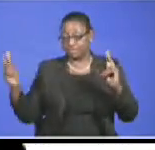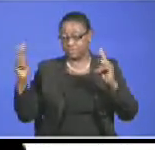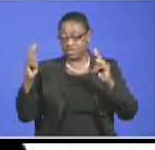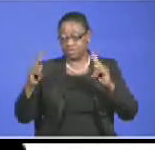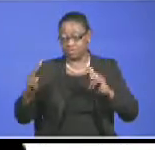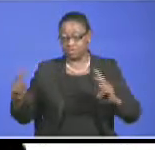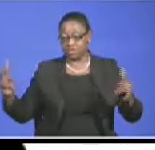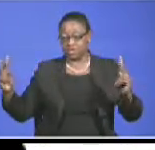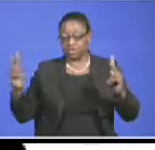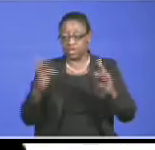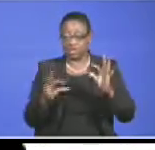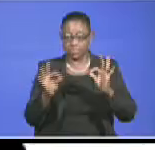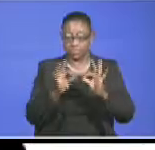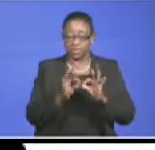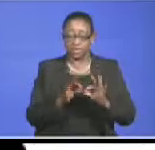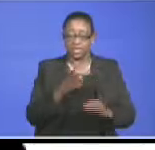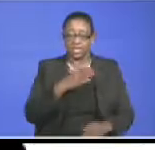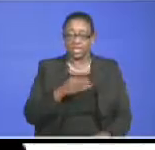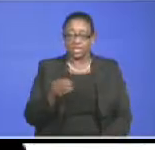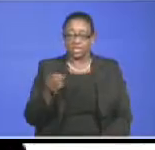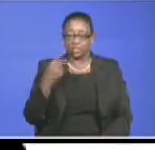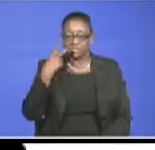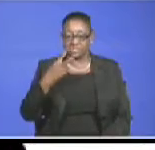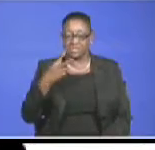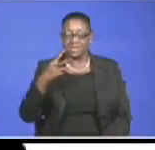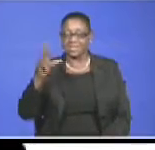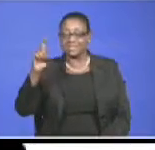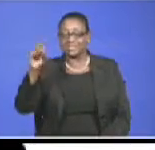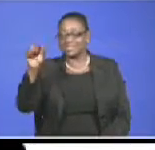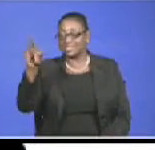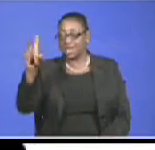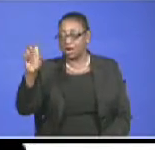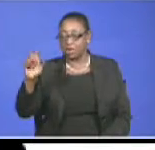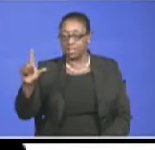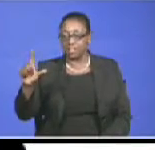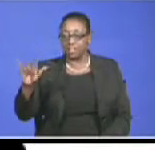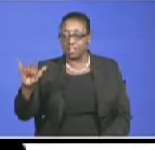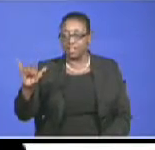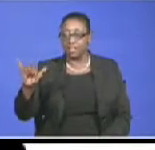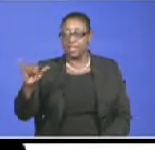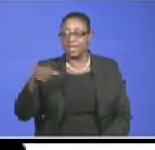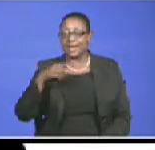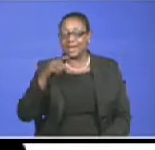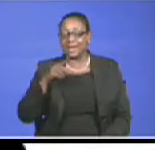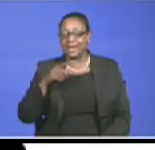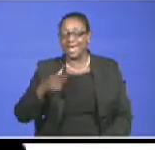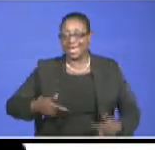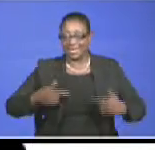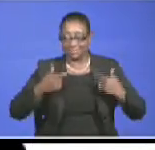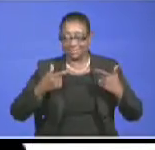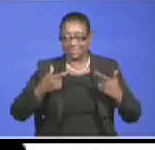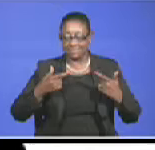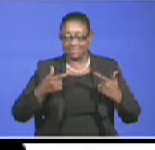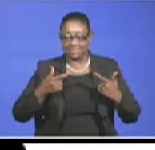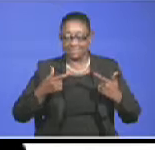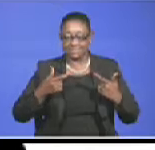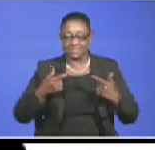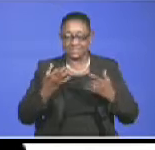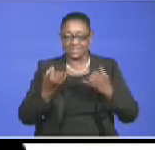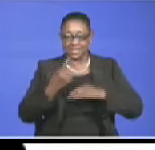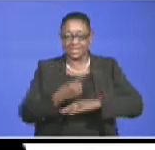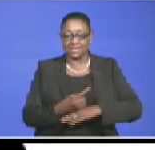Torchbearers advisor Heather McDonald was a guest on Darrell Miller Live today. She was asked about the party's philosophy on youth